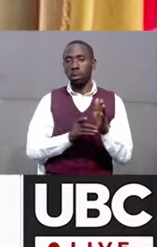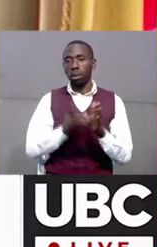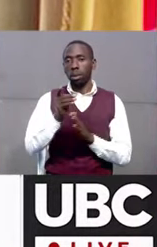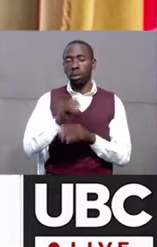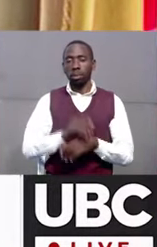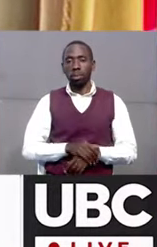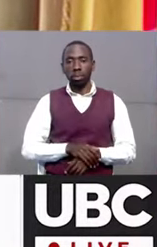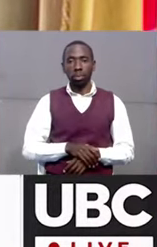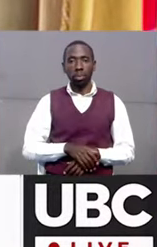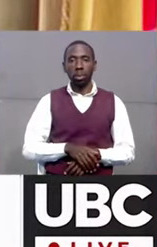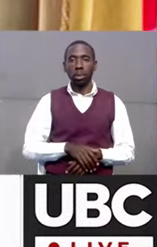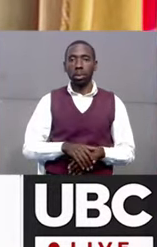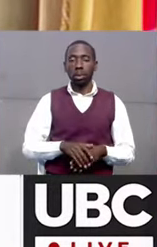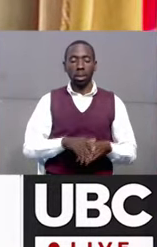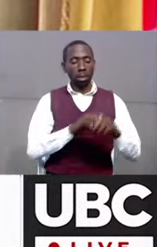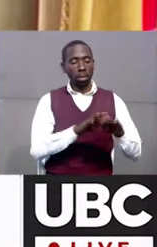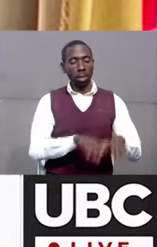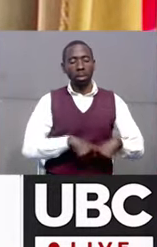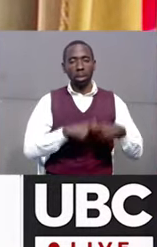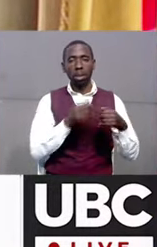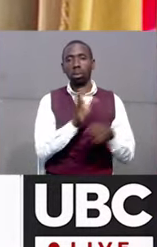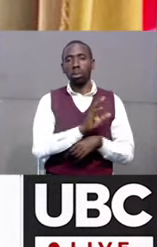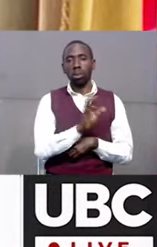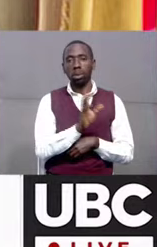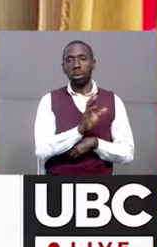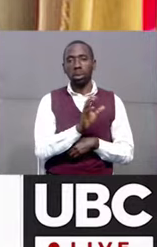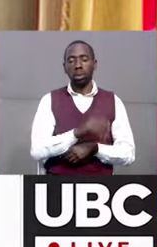The Parliamentary Commission.